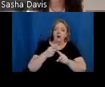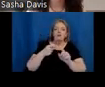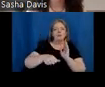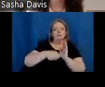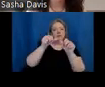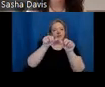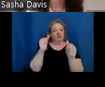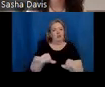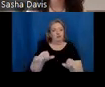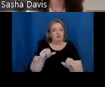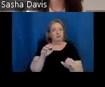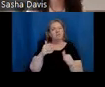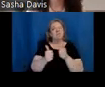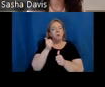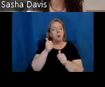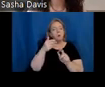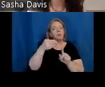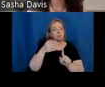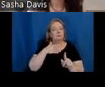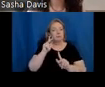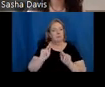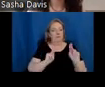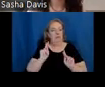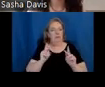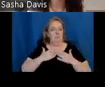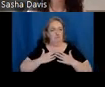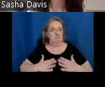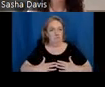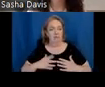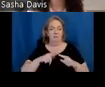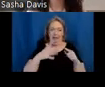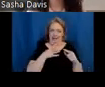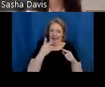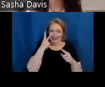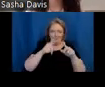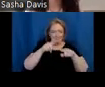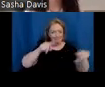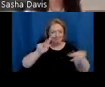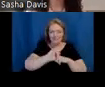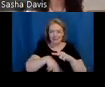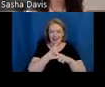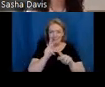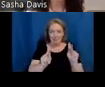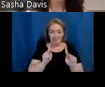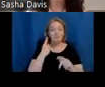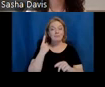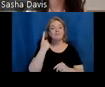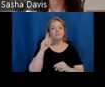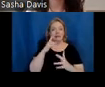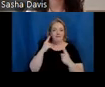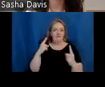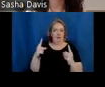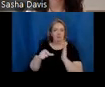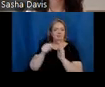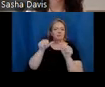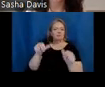form, he would love to see the diverse mix of city dwellers. So one of these well-known sculptures is East